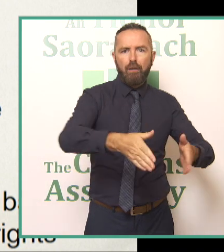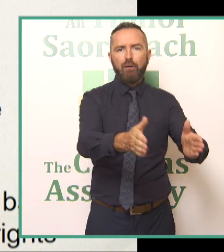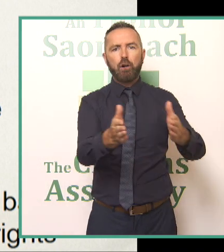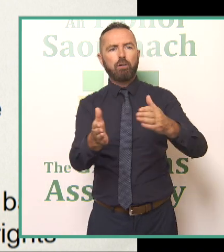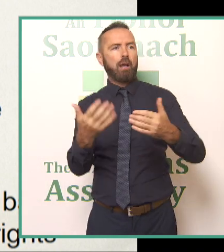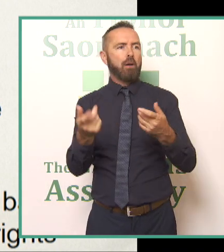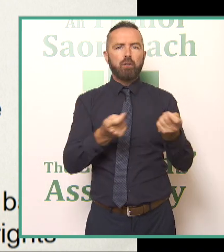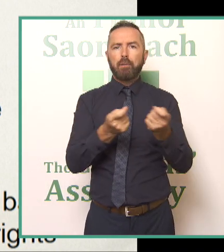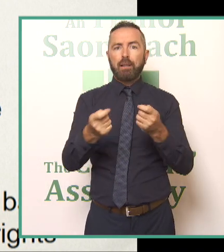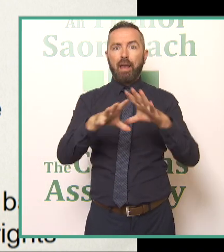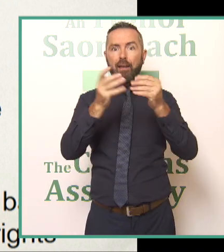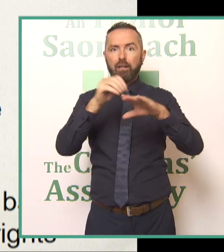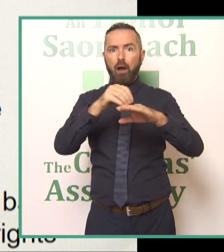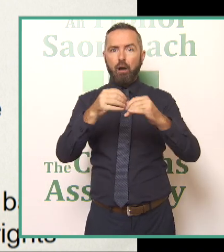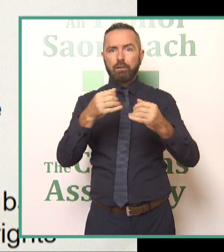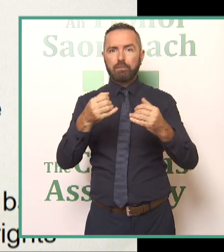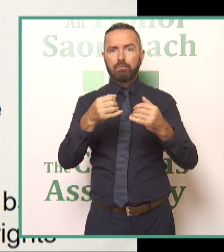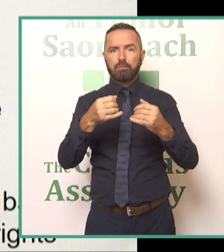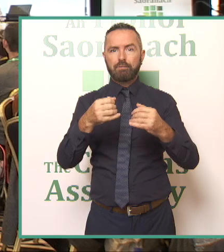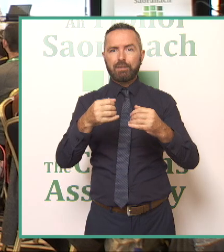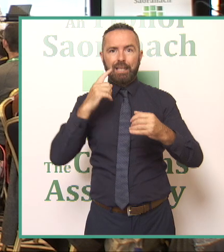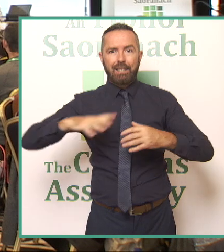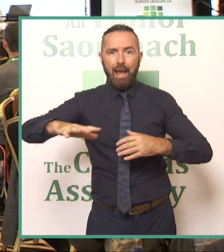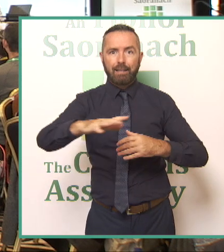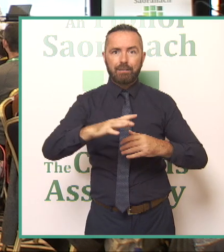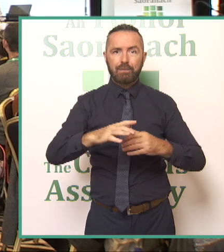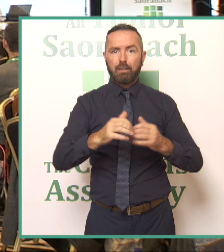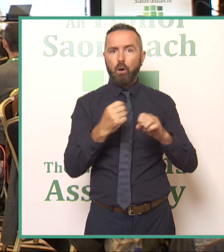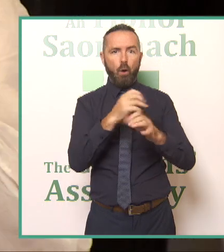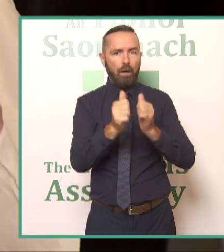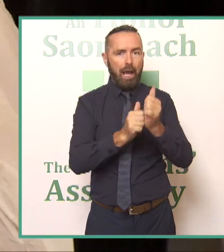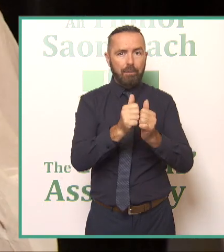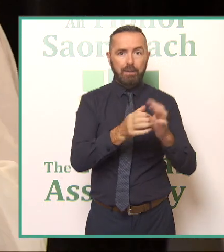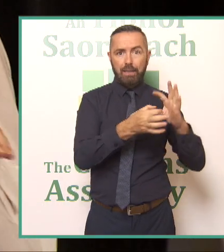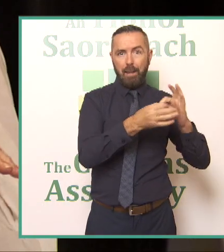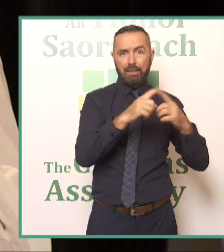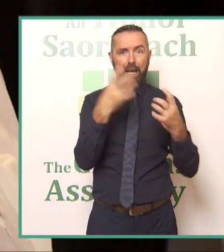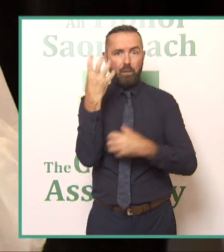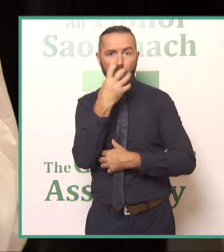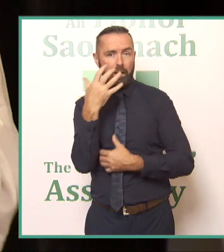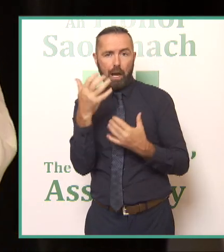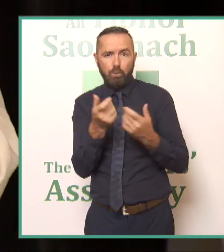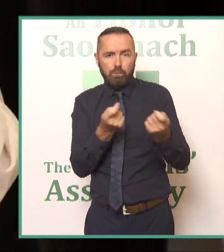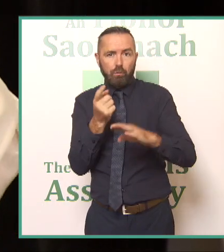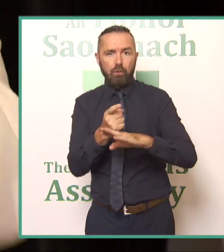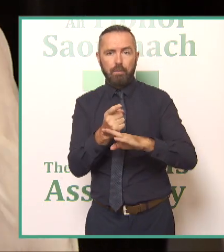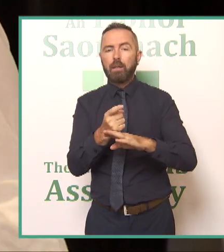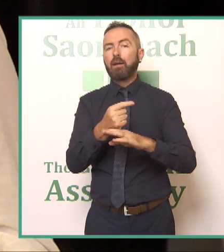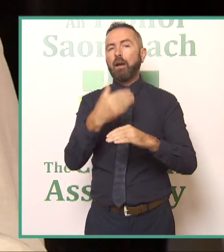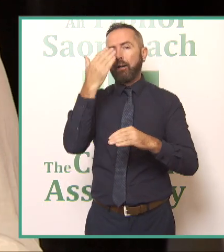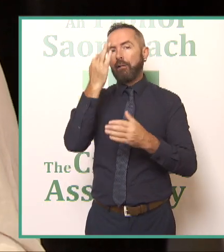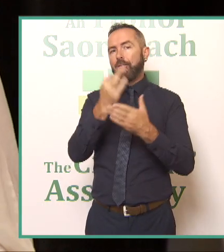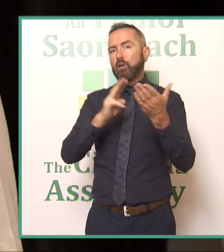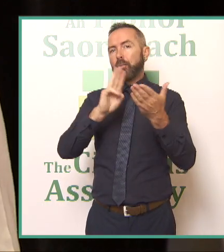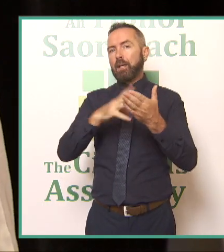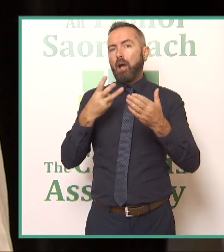manage the creatures on the land, domestic animals, but also wild animals? And what I'm going to do for the next few minutes, I know of a short time here, is